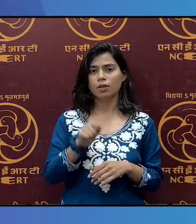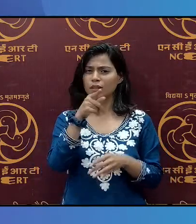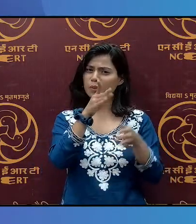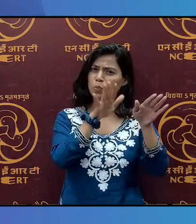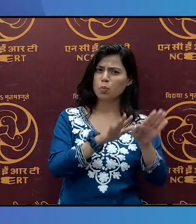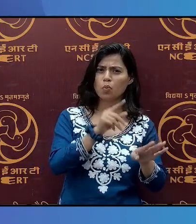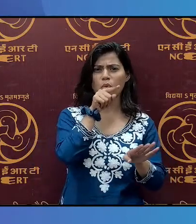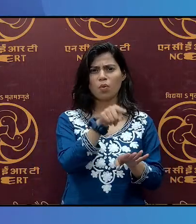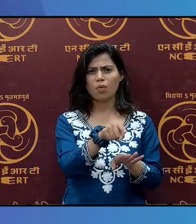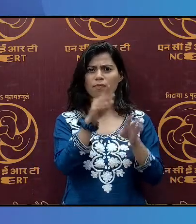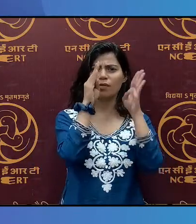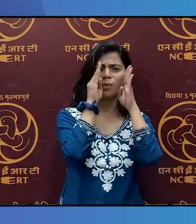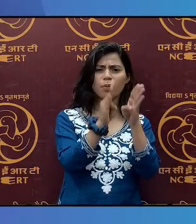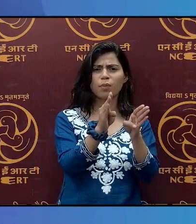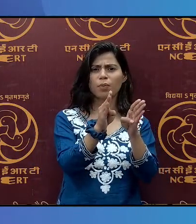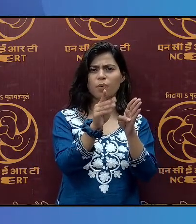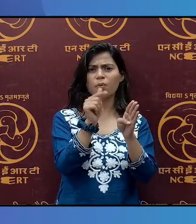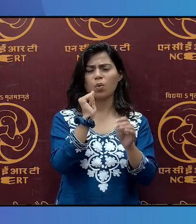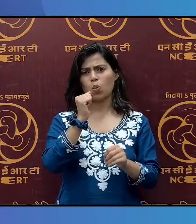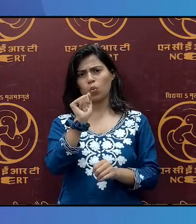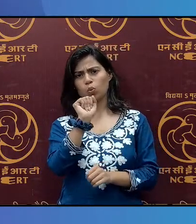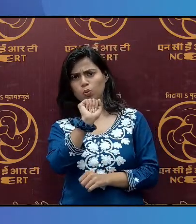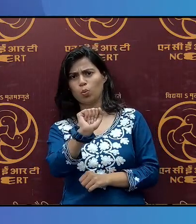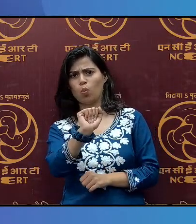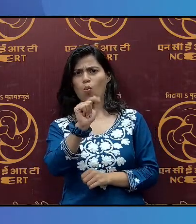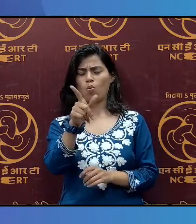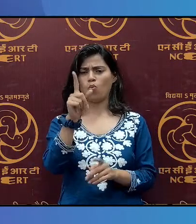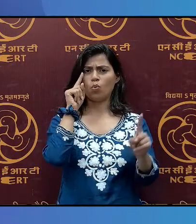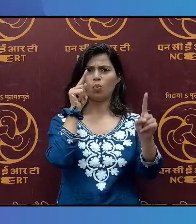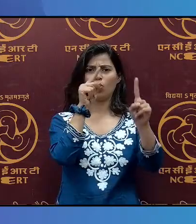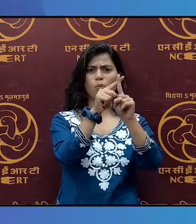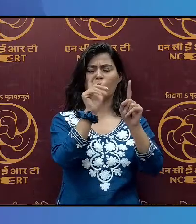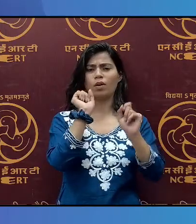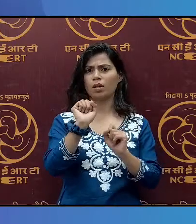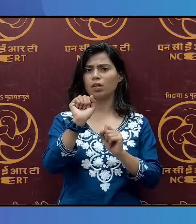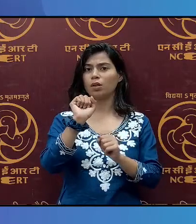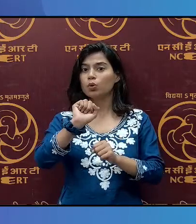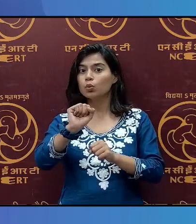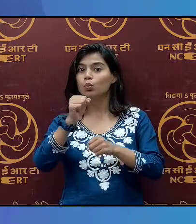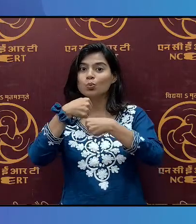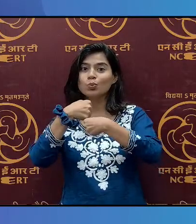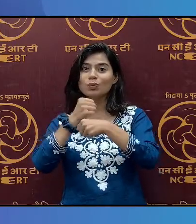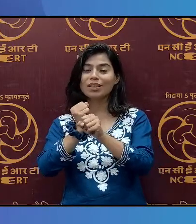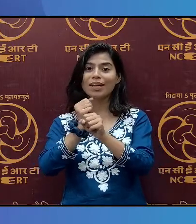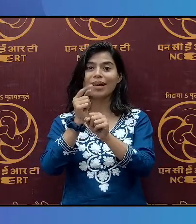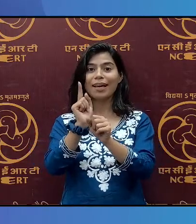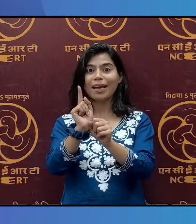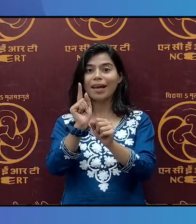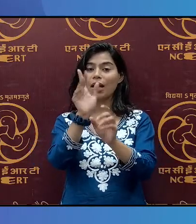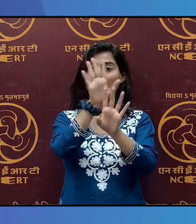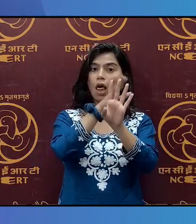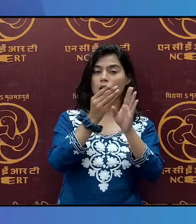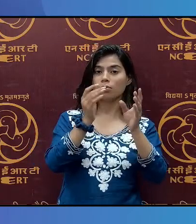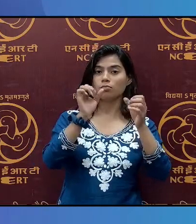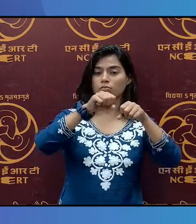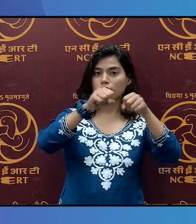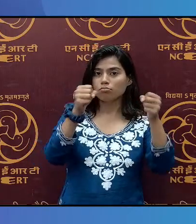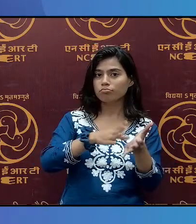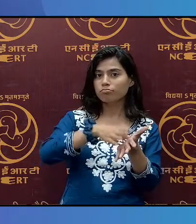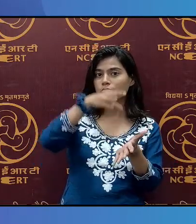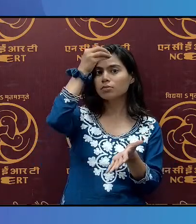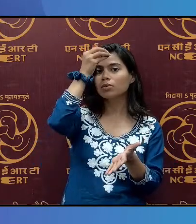have concentrated on your goal, you can create a structured learning plan with milestones